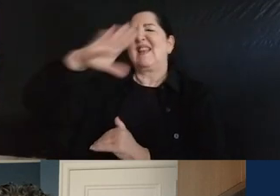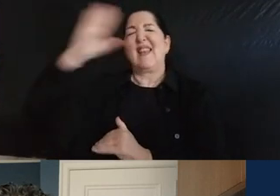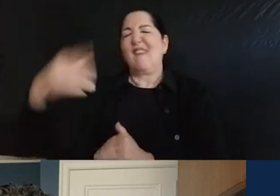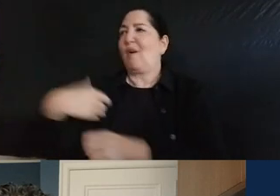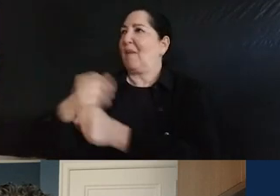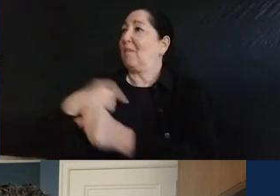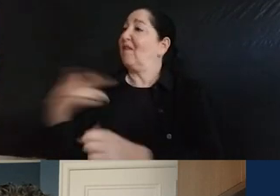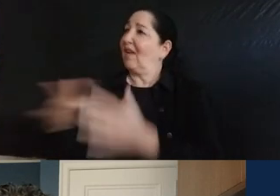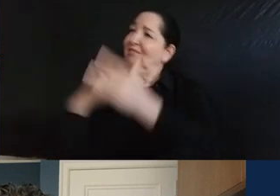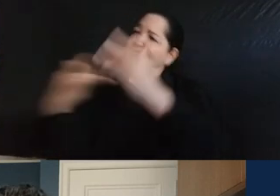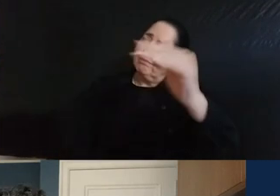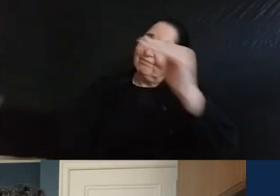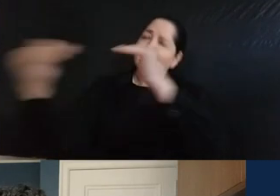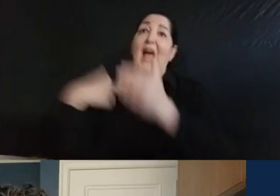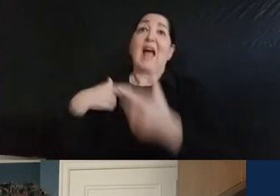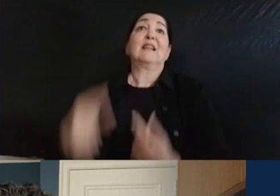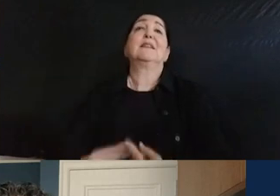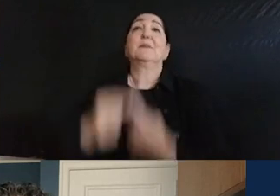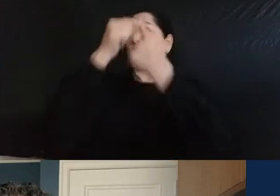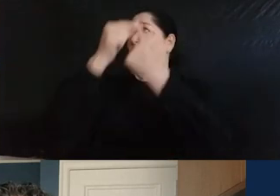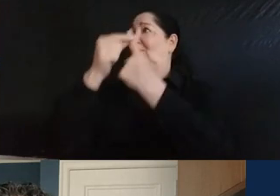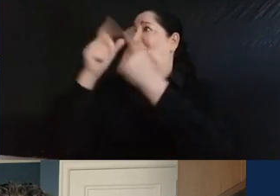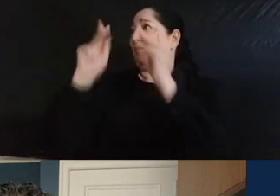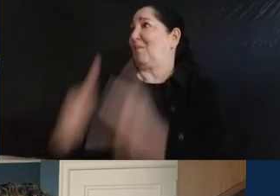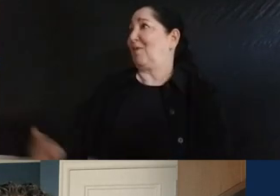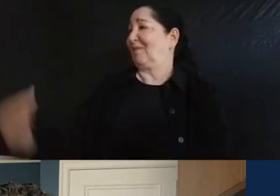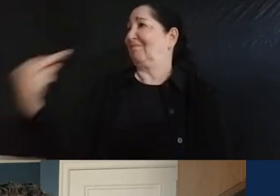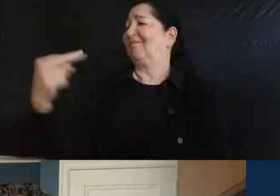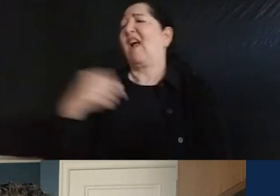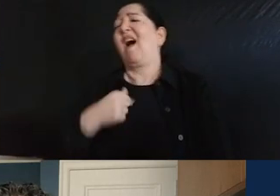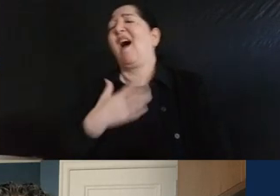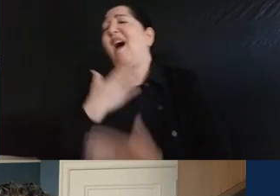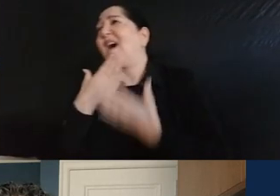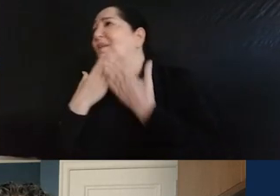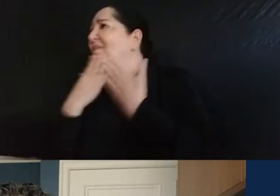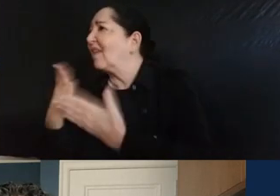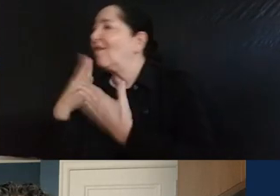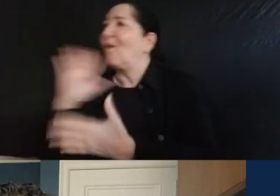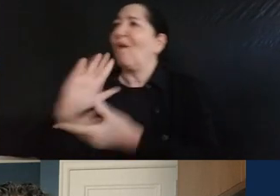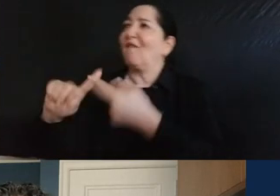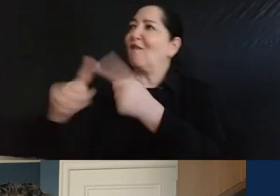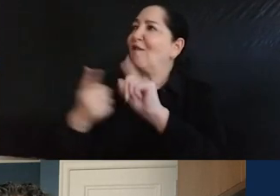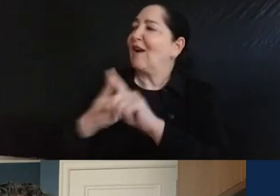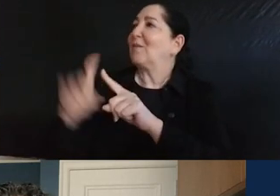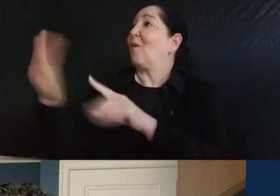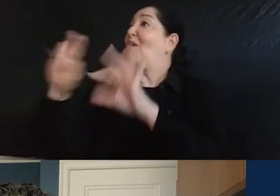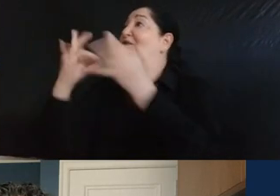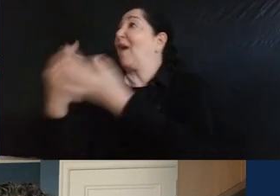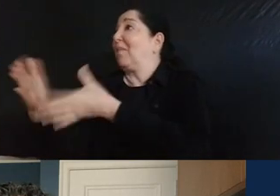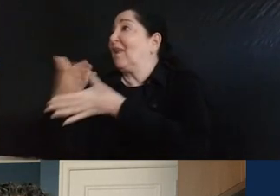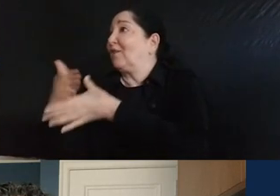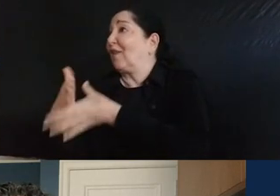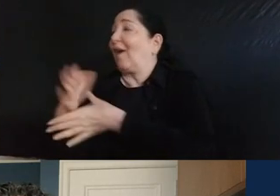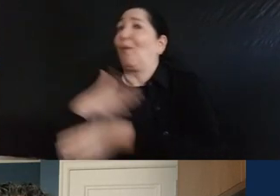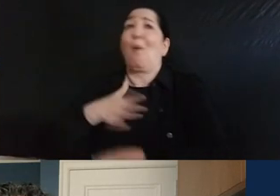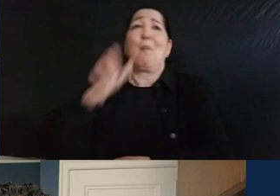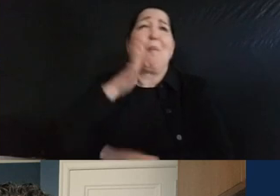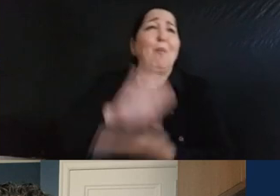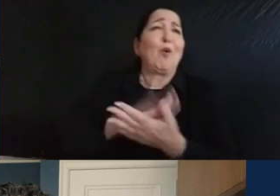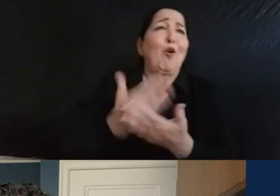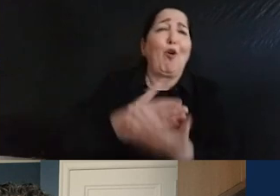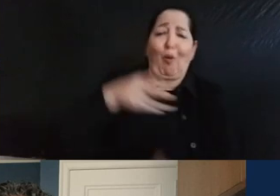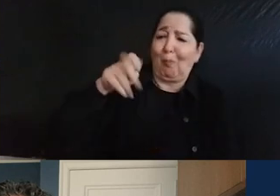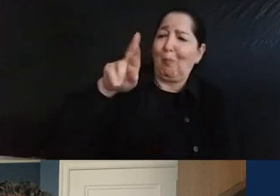own special person. I'm so grateful for your friendship, for sharing your family with me. Your mom's chicharrones are